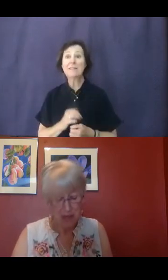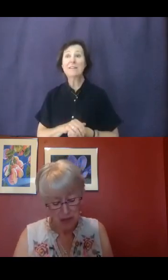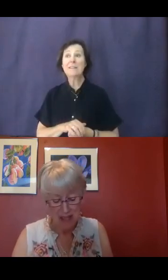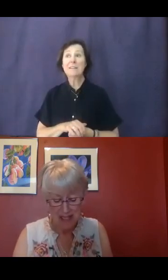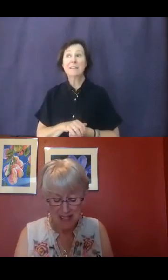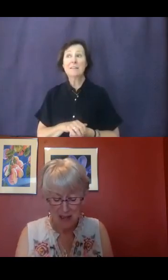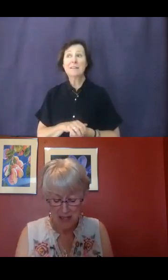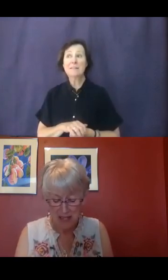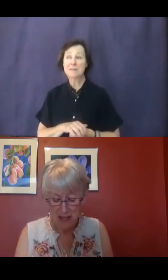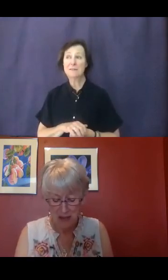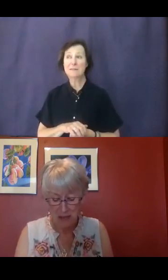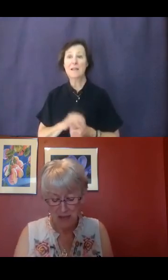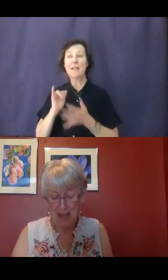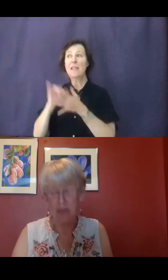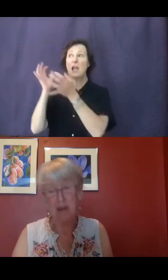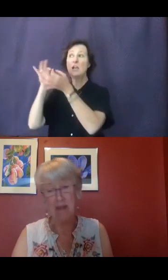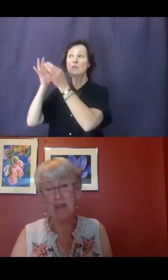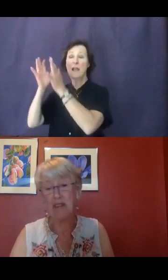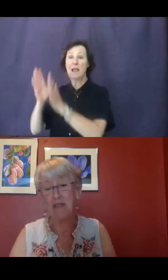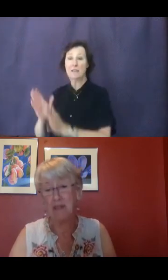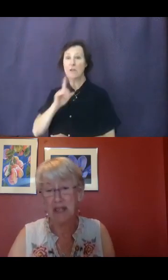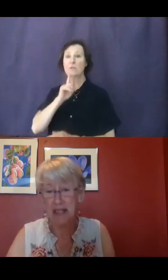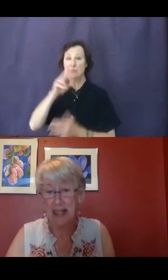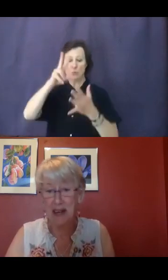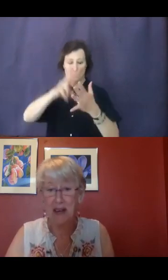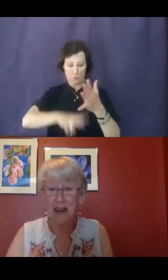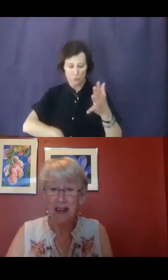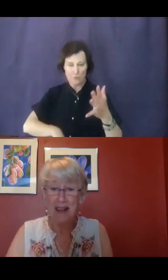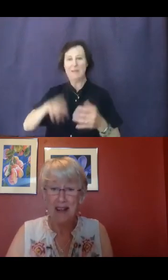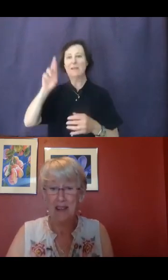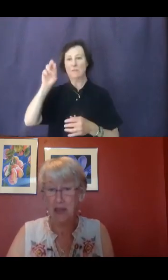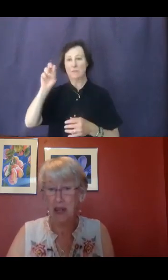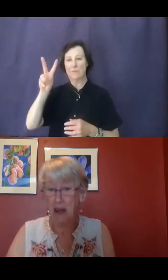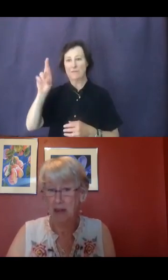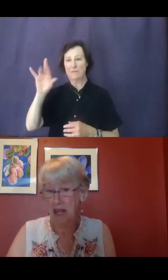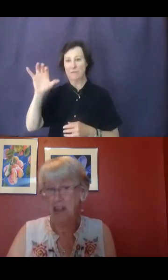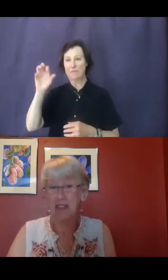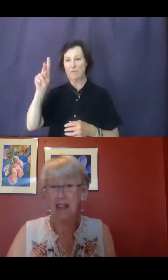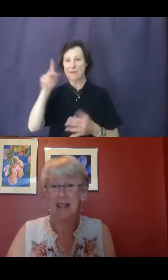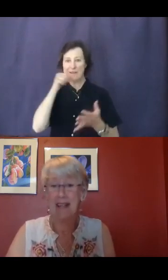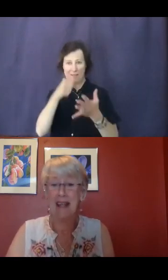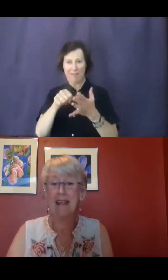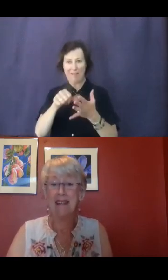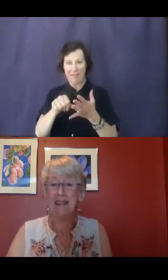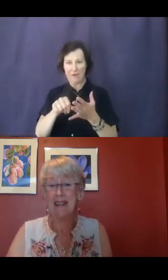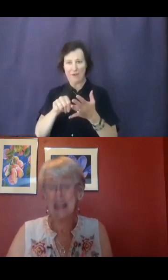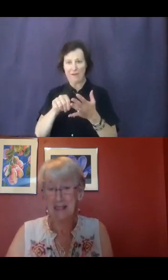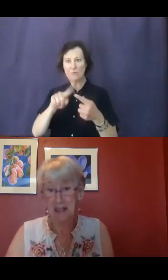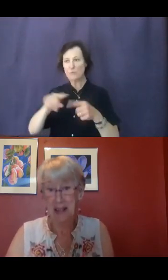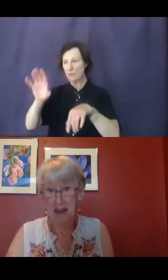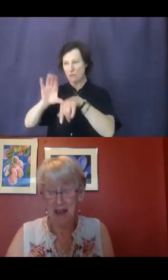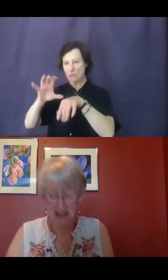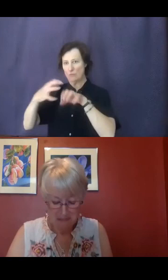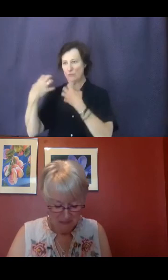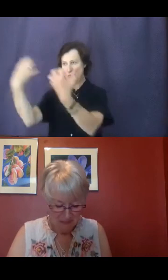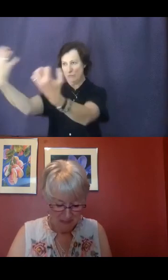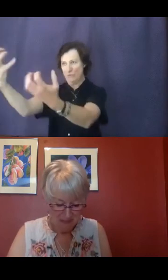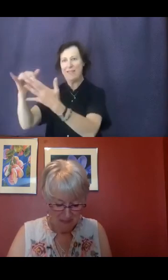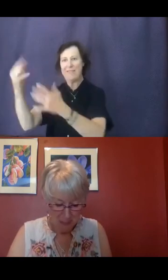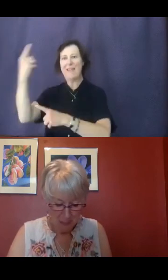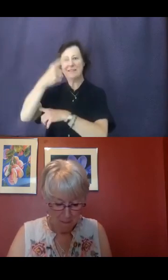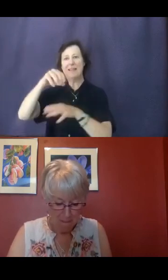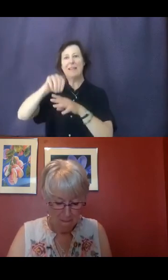Well, the translator did read Reverend Rick's letter to the congregation that day in Hungarian.